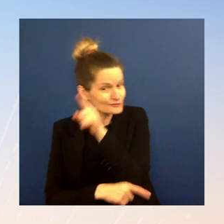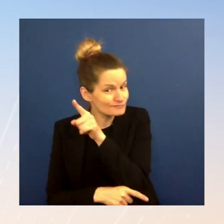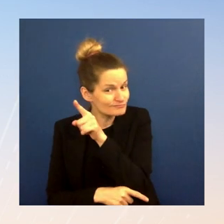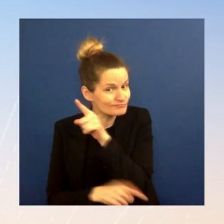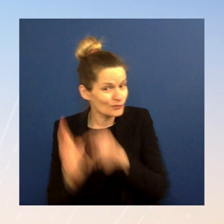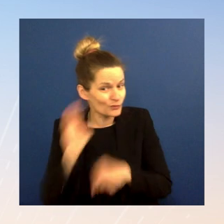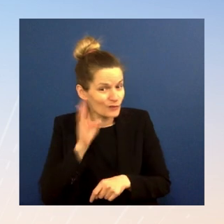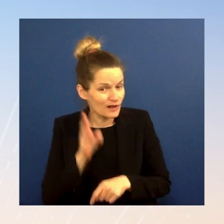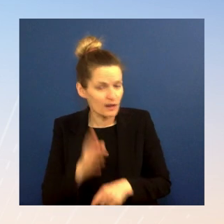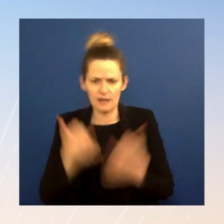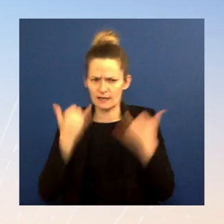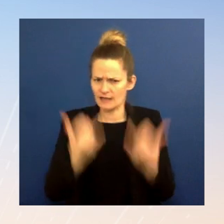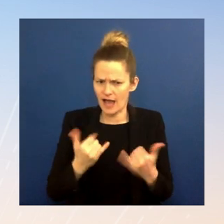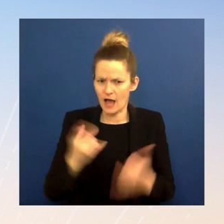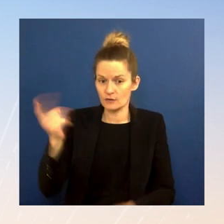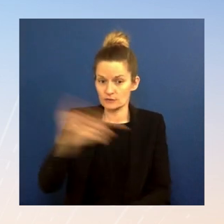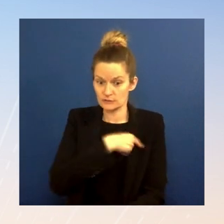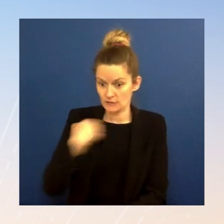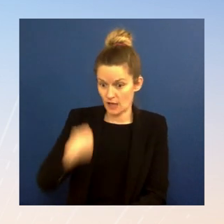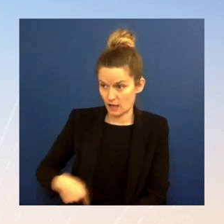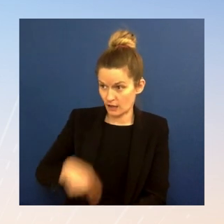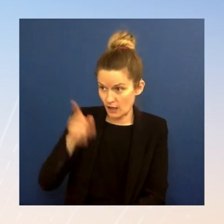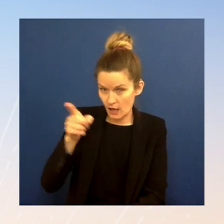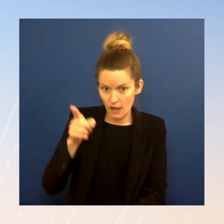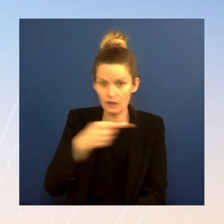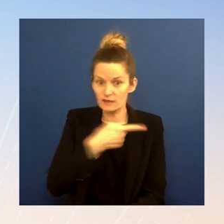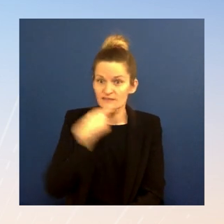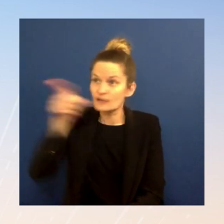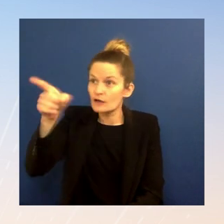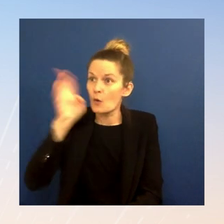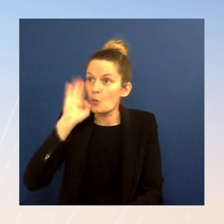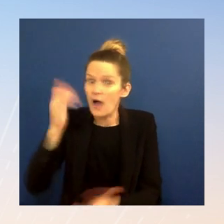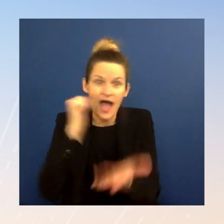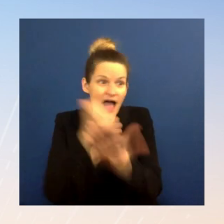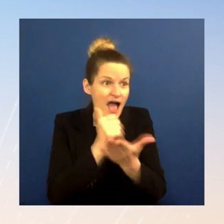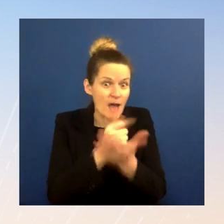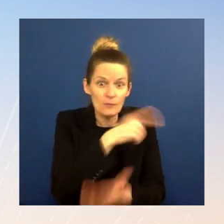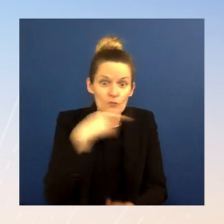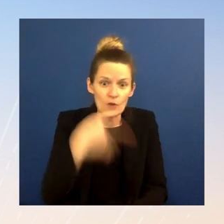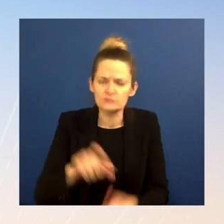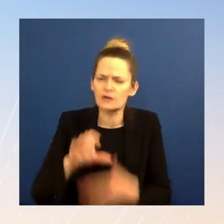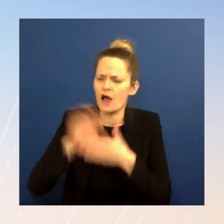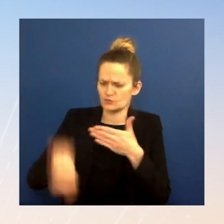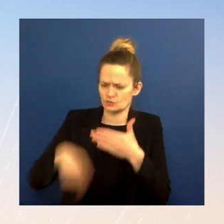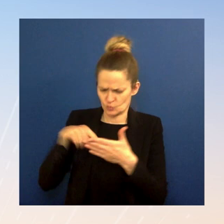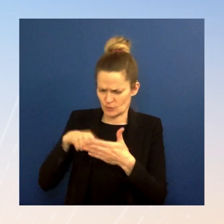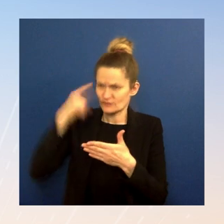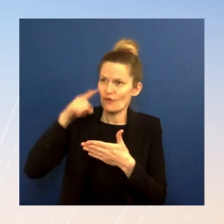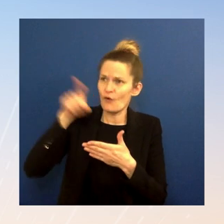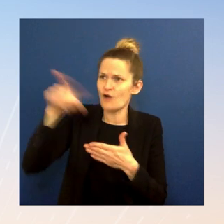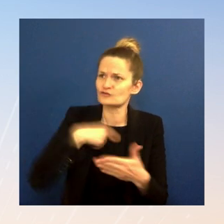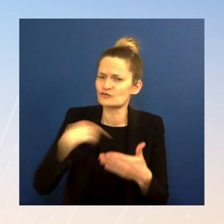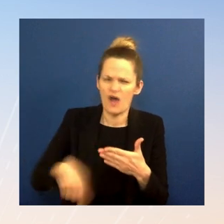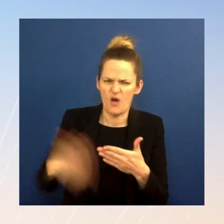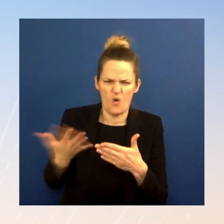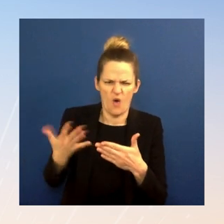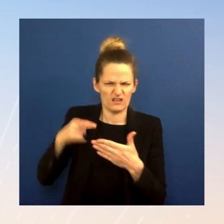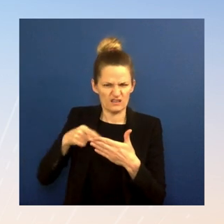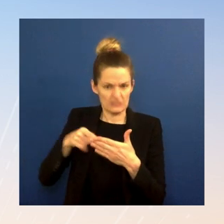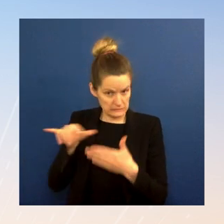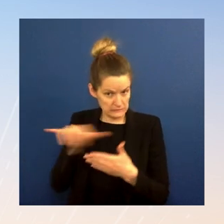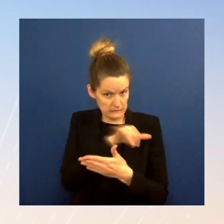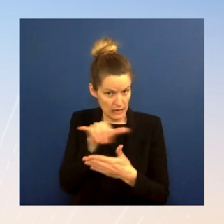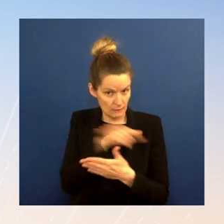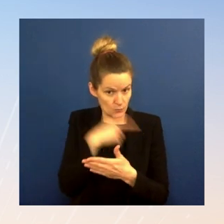say, without saying what they are, that they will be sanctioned if they do help Russia with military equipment for this invasion? I'm just not